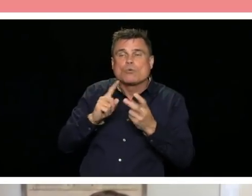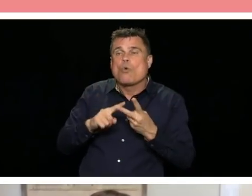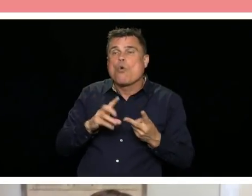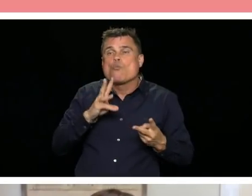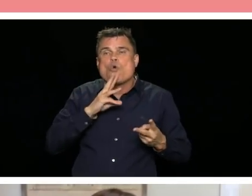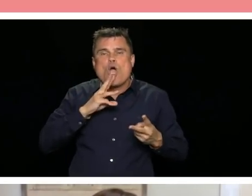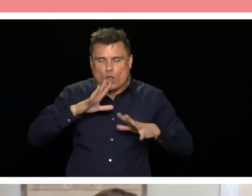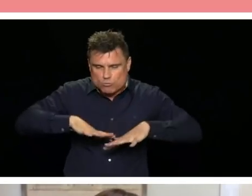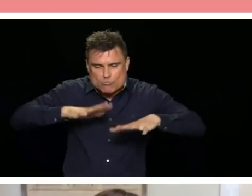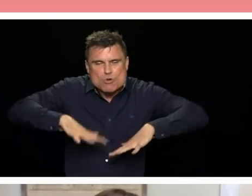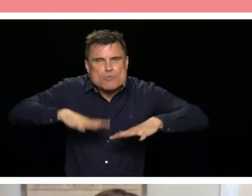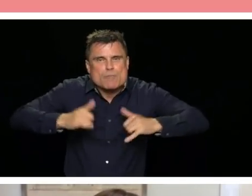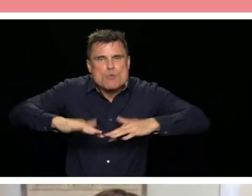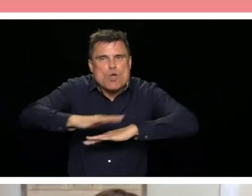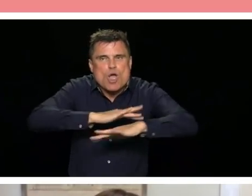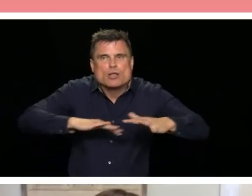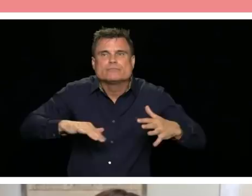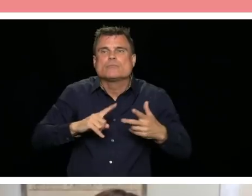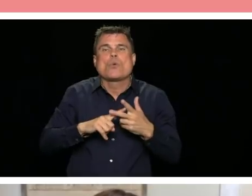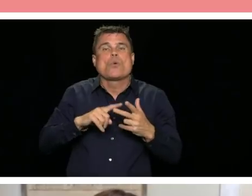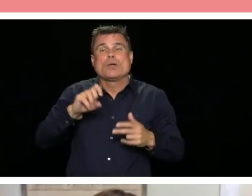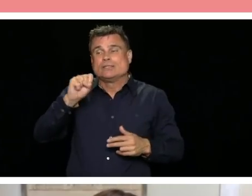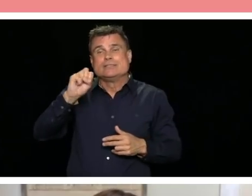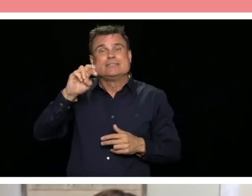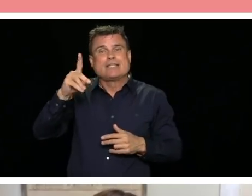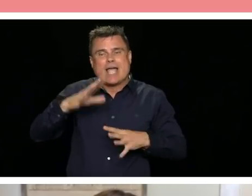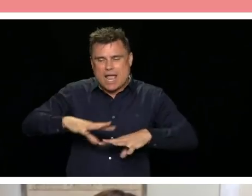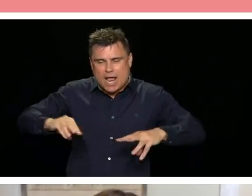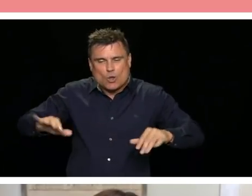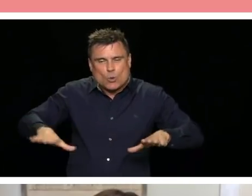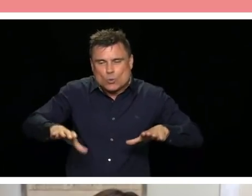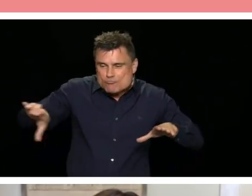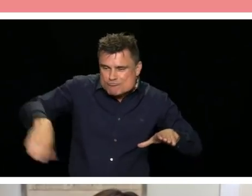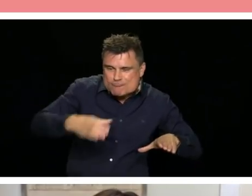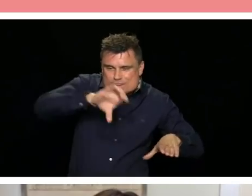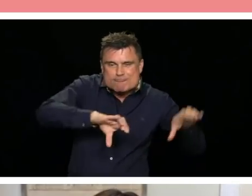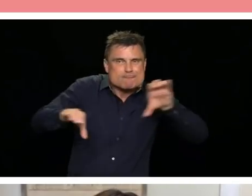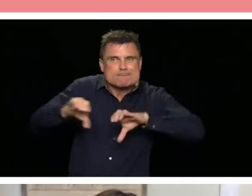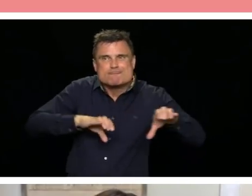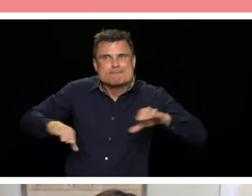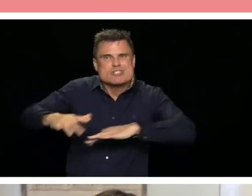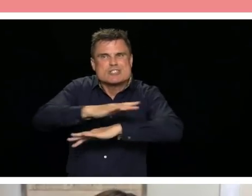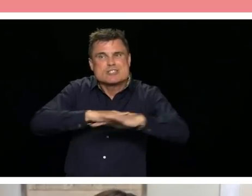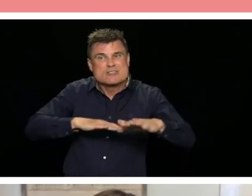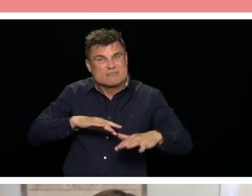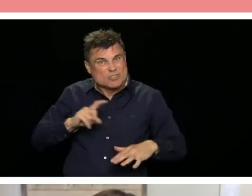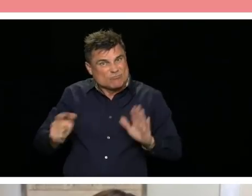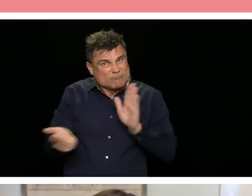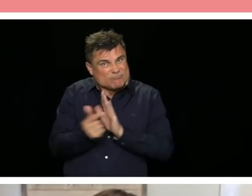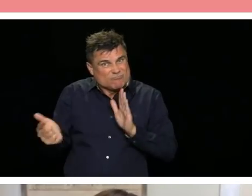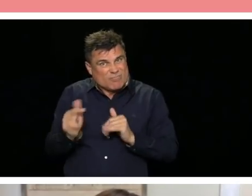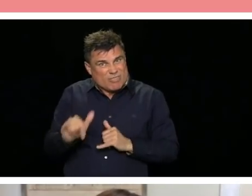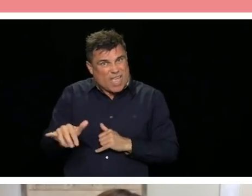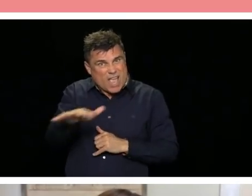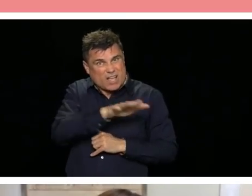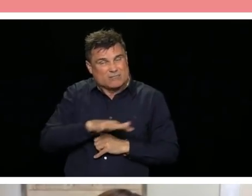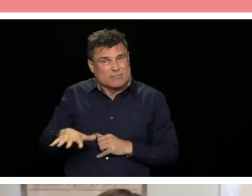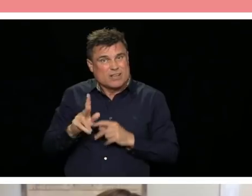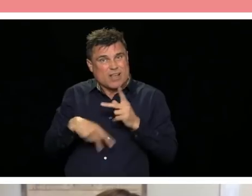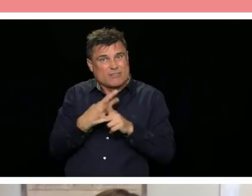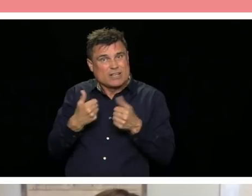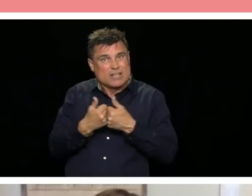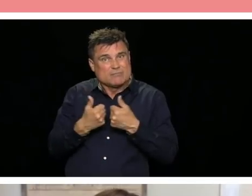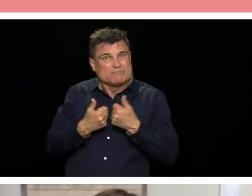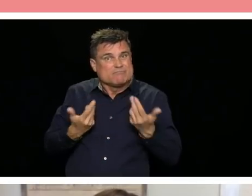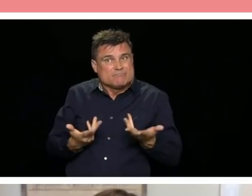We want to try and avoid having a lot of different children playing with the